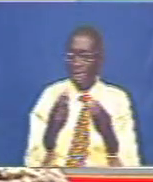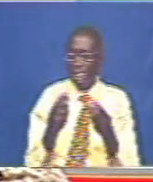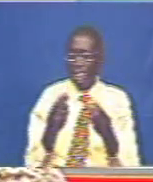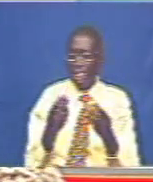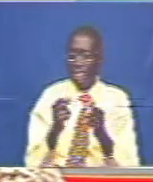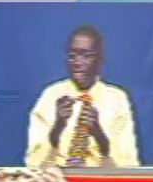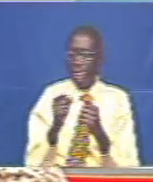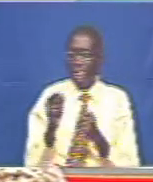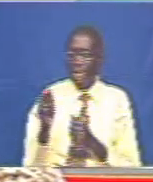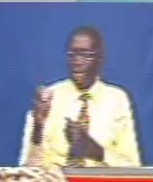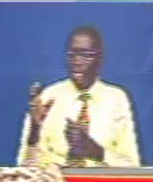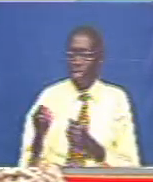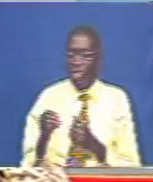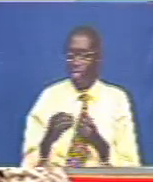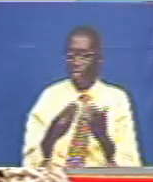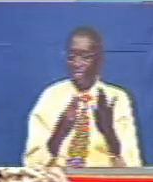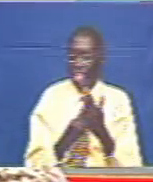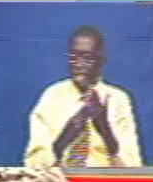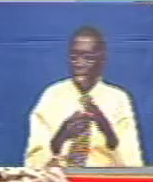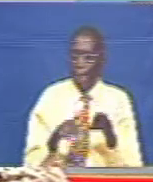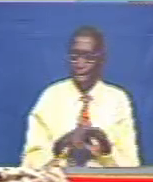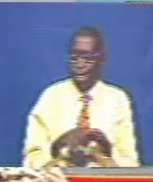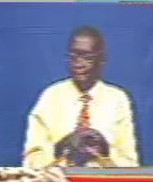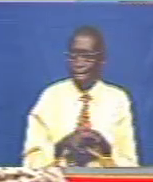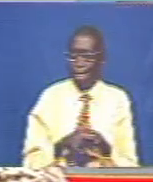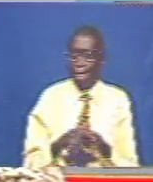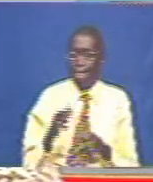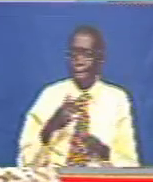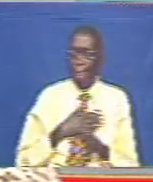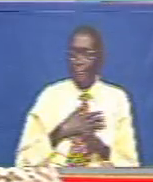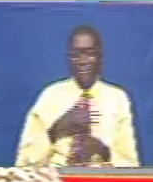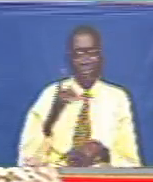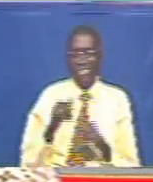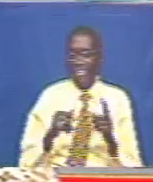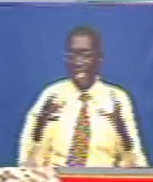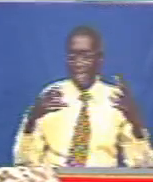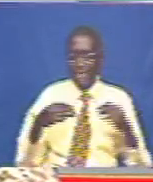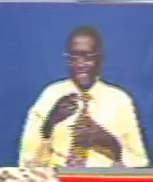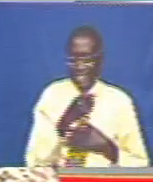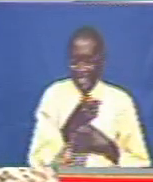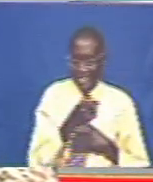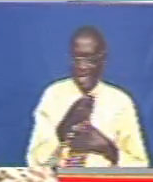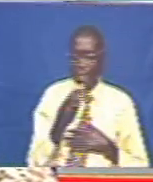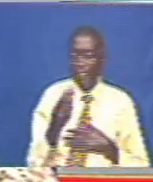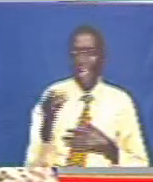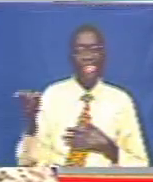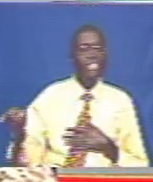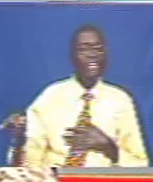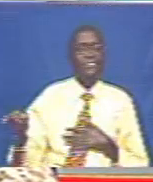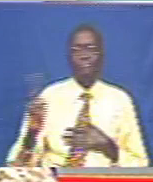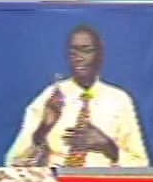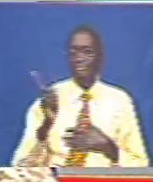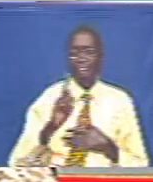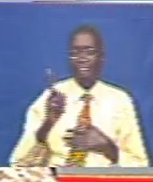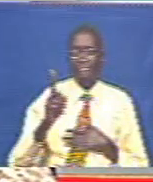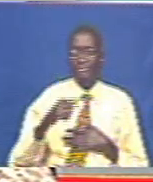finance the members? Therefore, I wouldn't agree with you that that money is lying under. And even if it is, we are